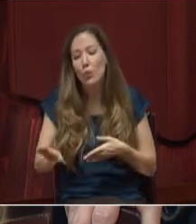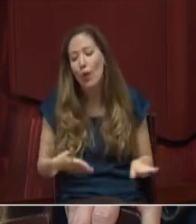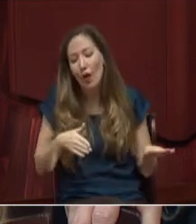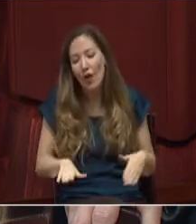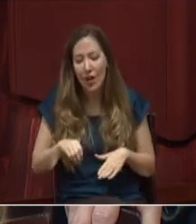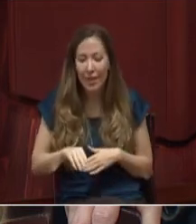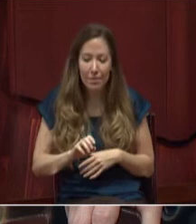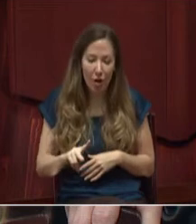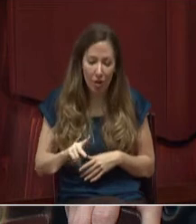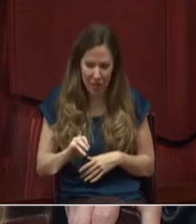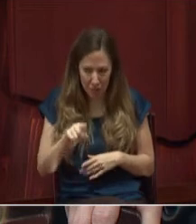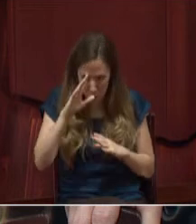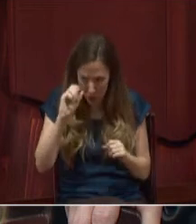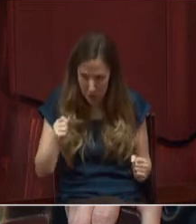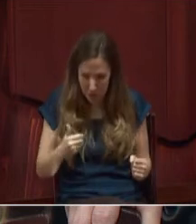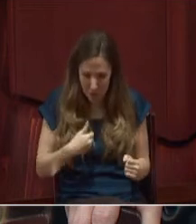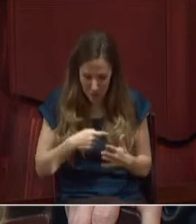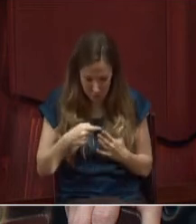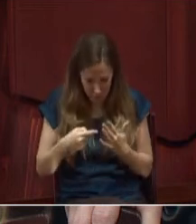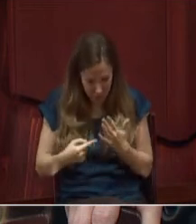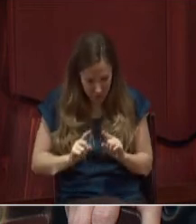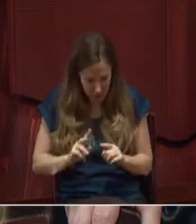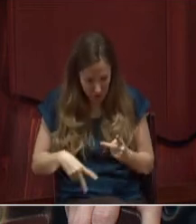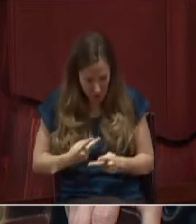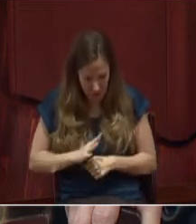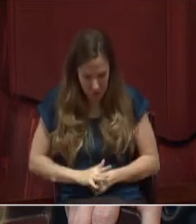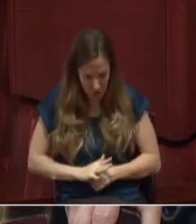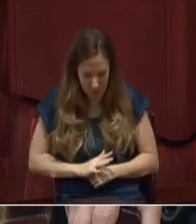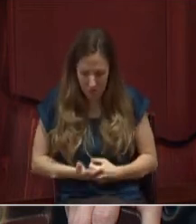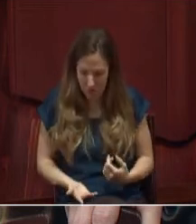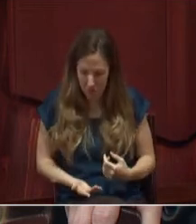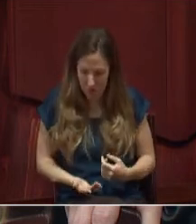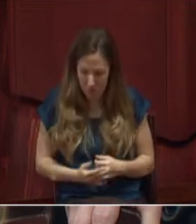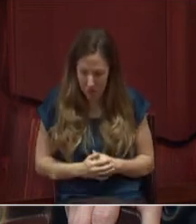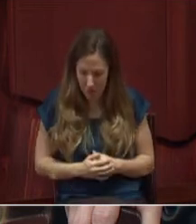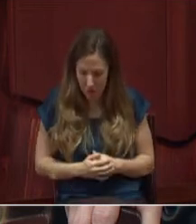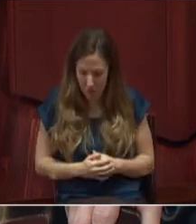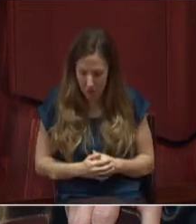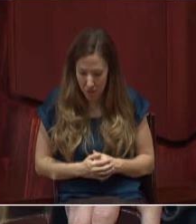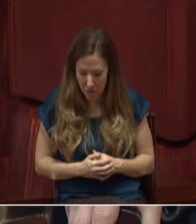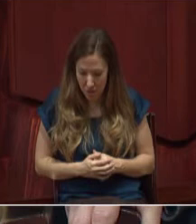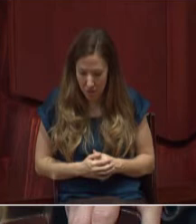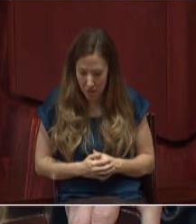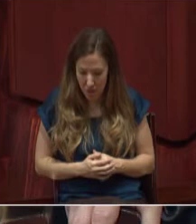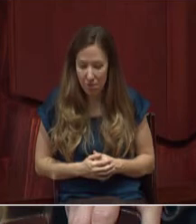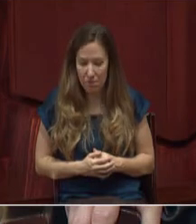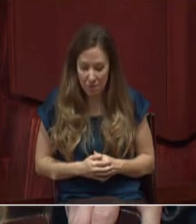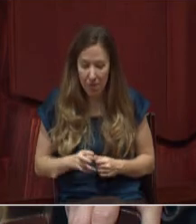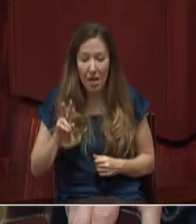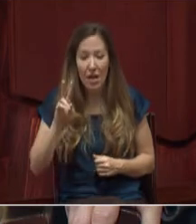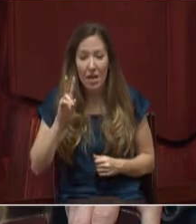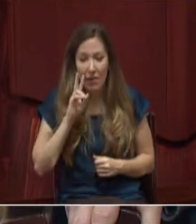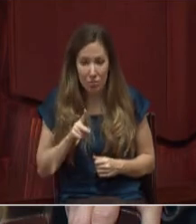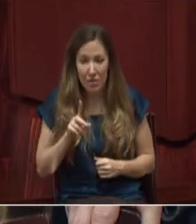president facing these kind of stresses. But throughout, and indeed the vice president did resign in that first